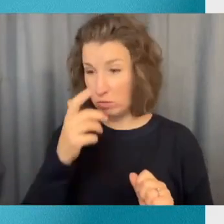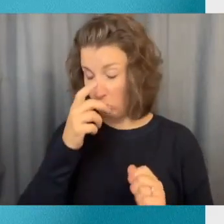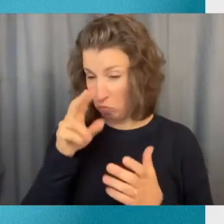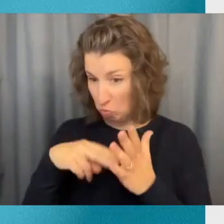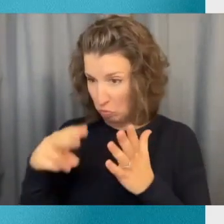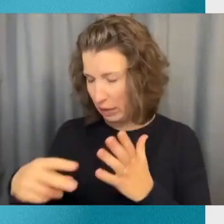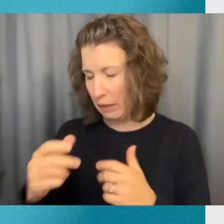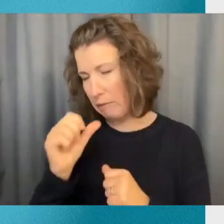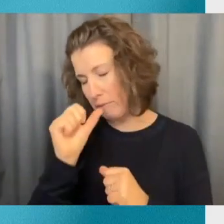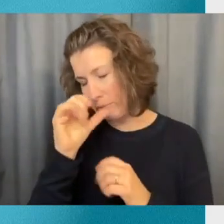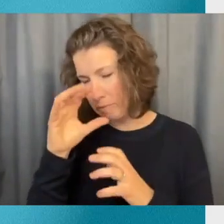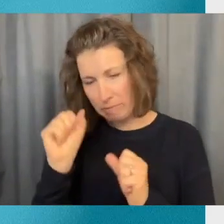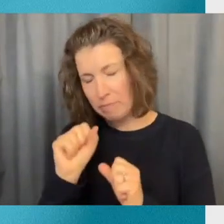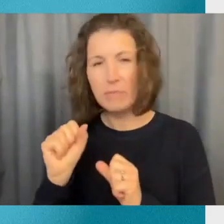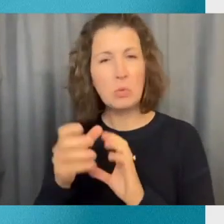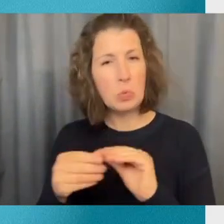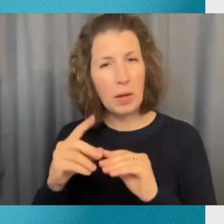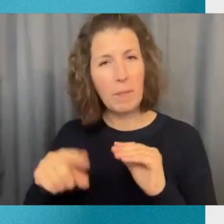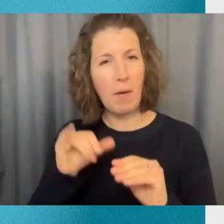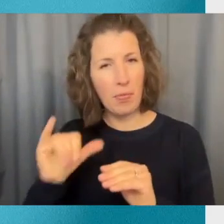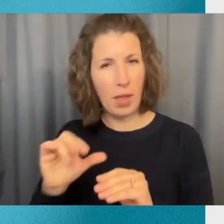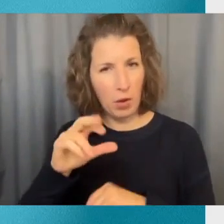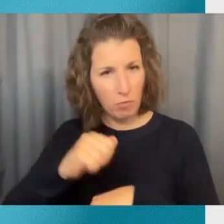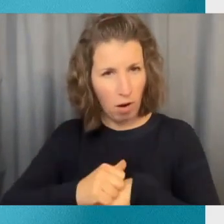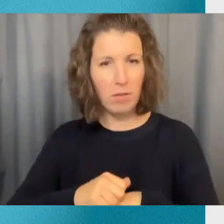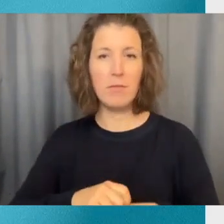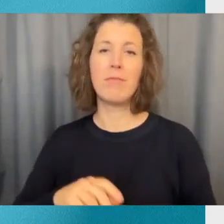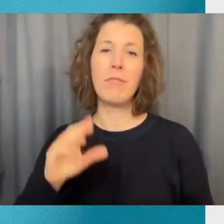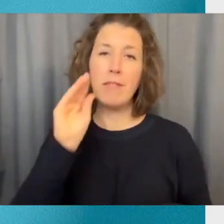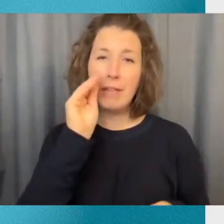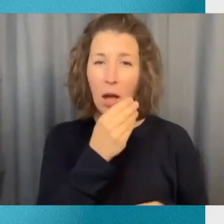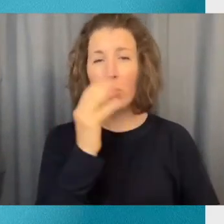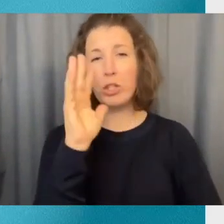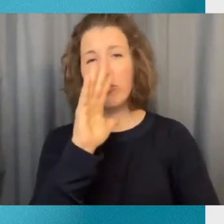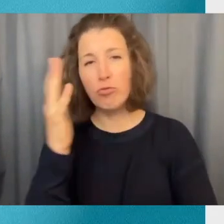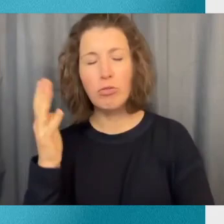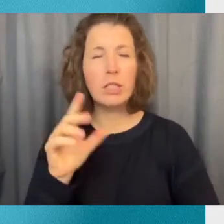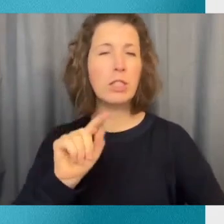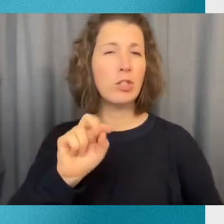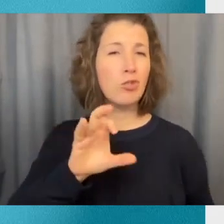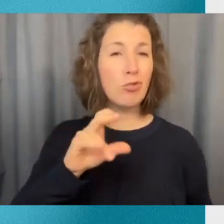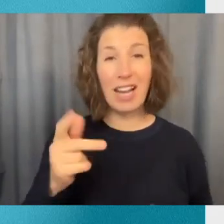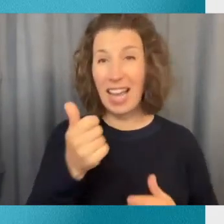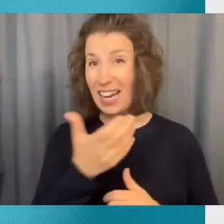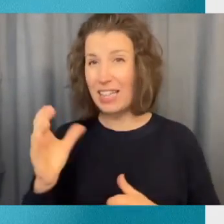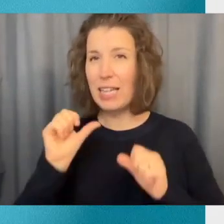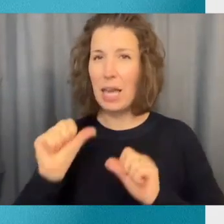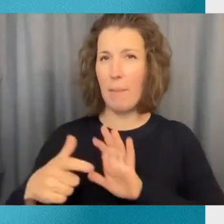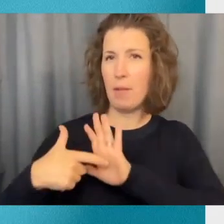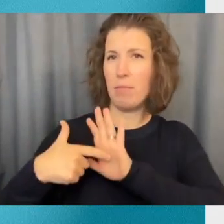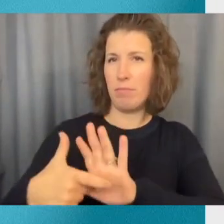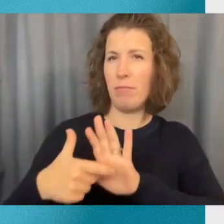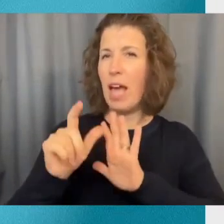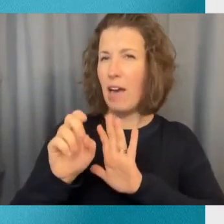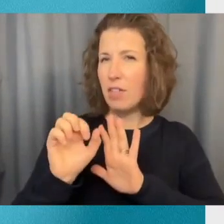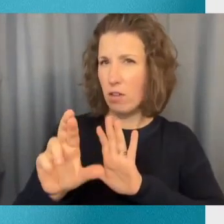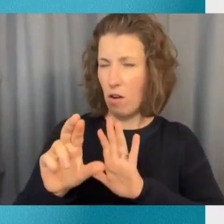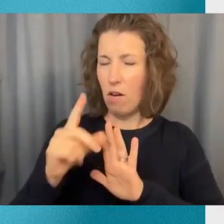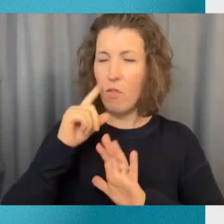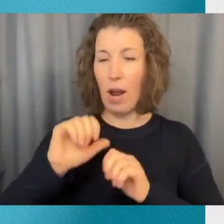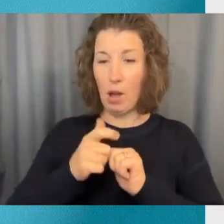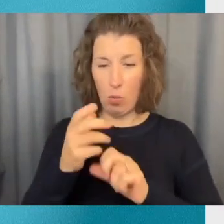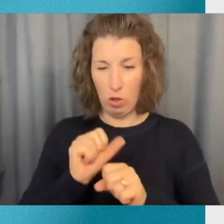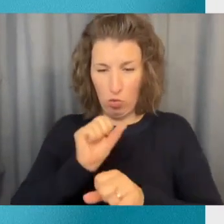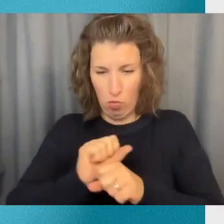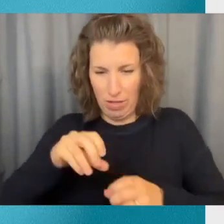rock. Also a flower, a tree, a truck, anything can be an avatar for how you want to work in your